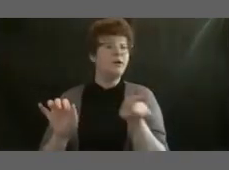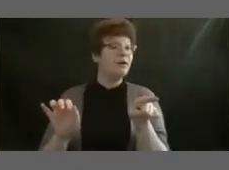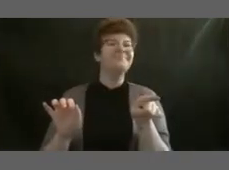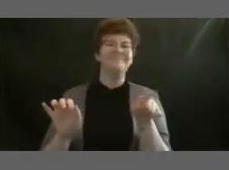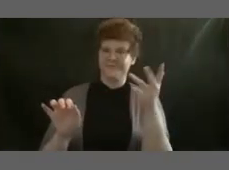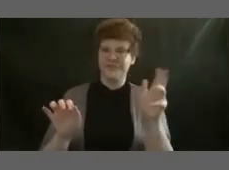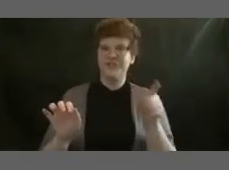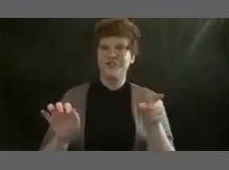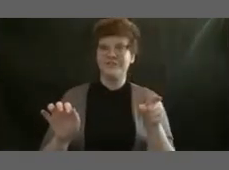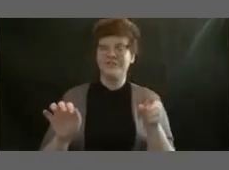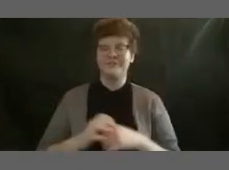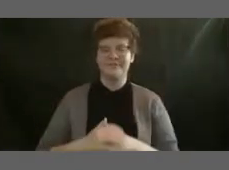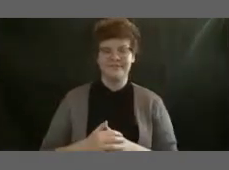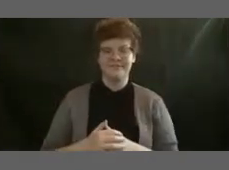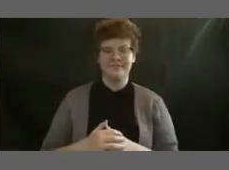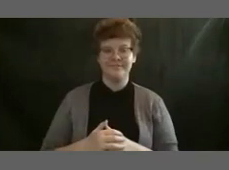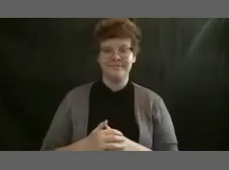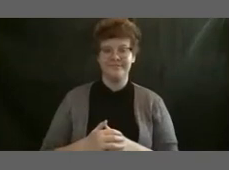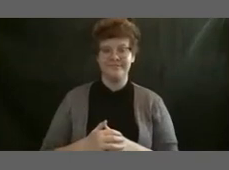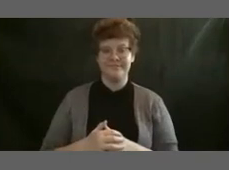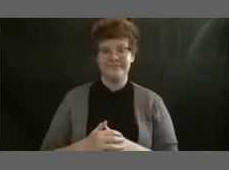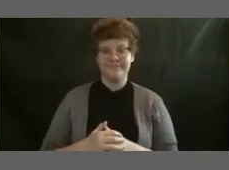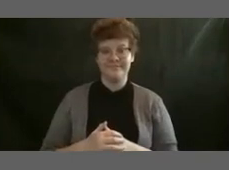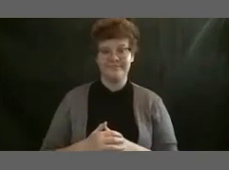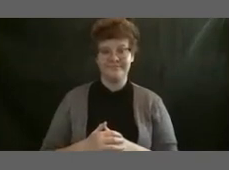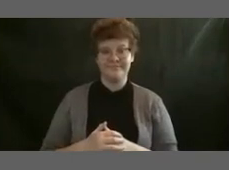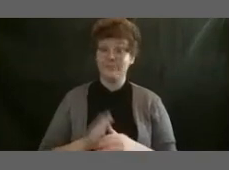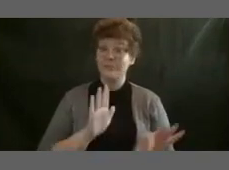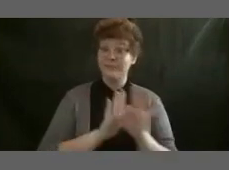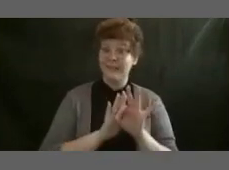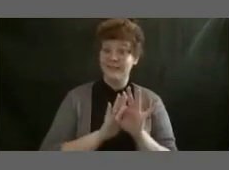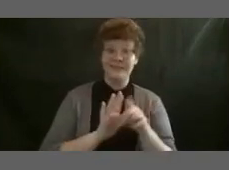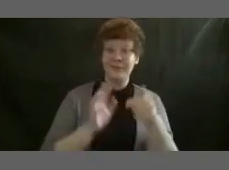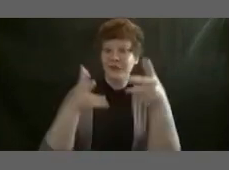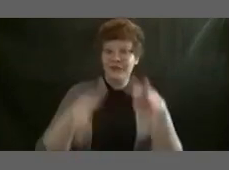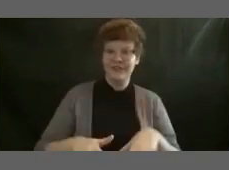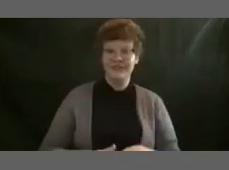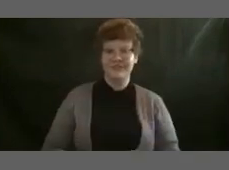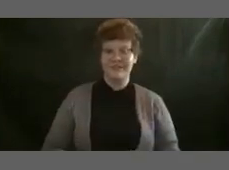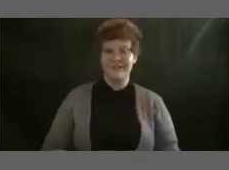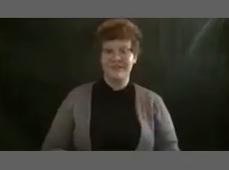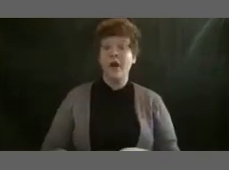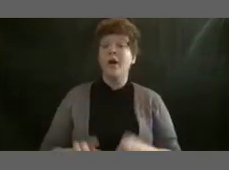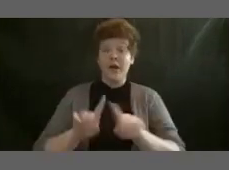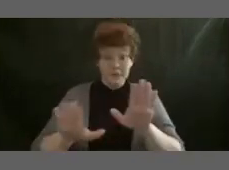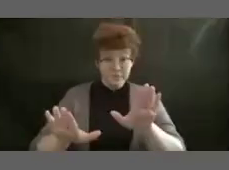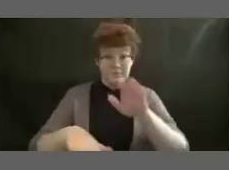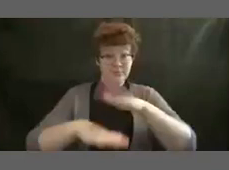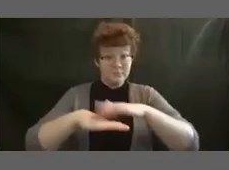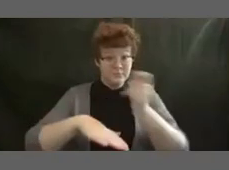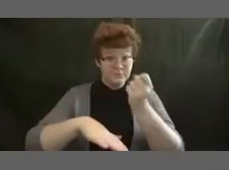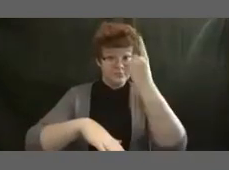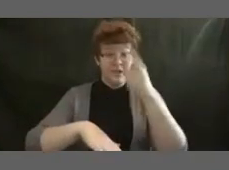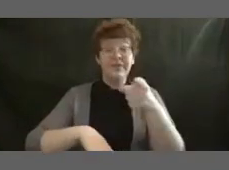deselect and you're done. But the difference is that I have not saved that color yet. And if I want to add it to